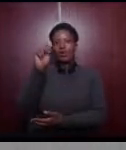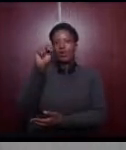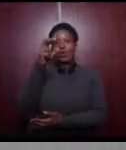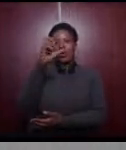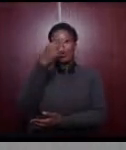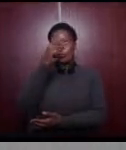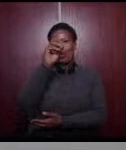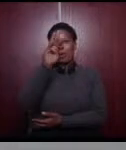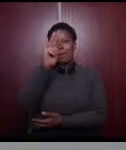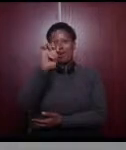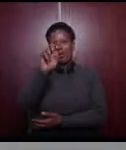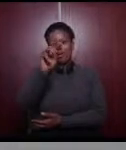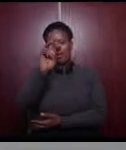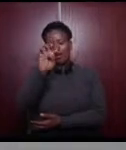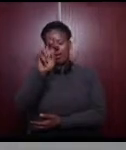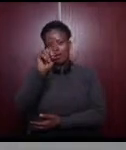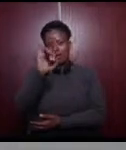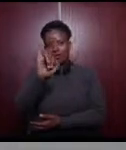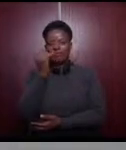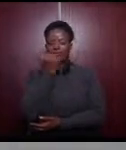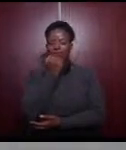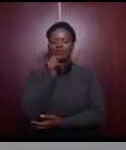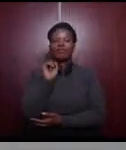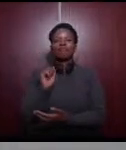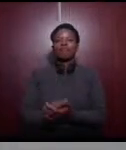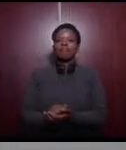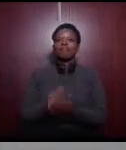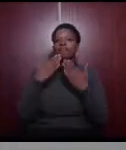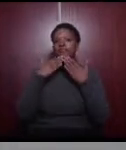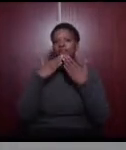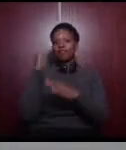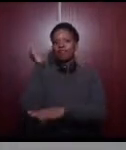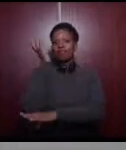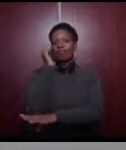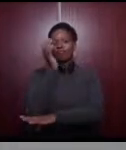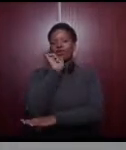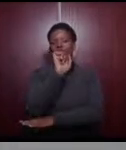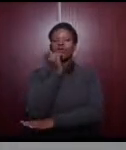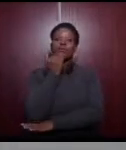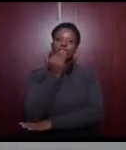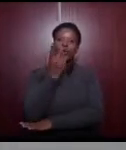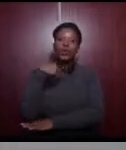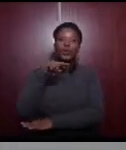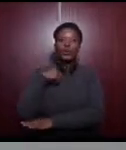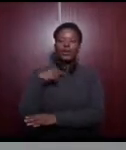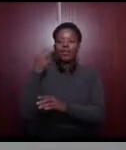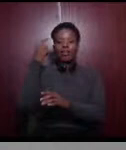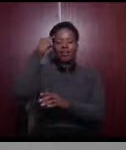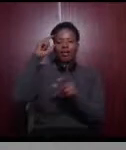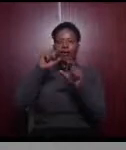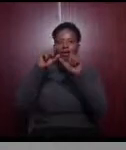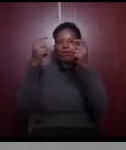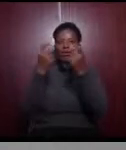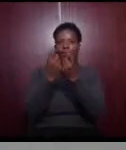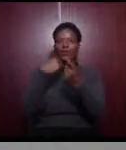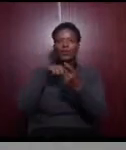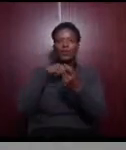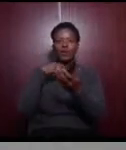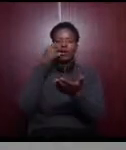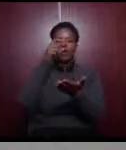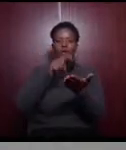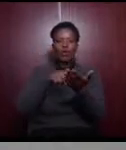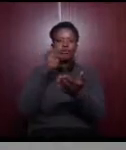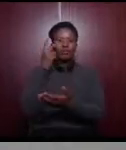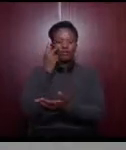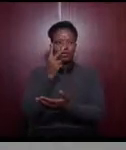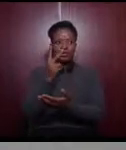Okay, thank you very much for that presentation. And I think as a committee, we note and welcome